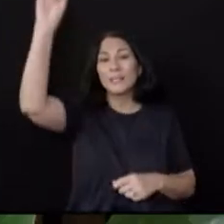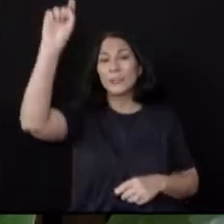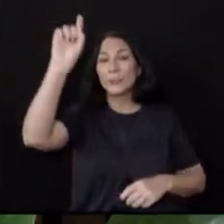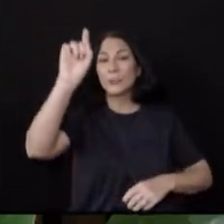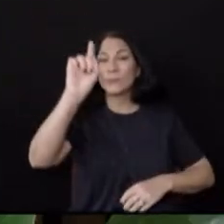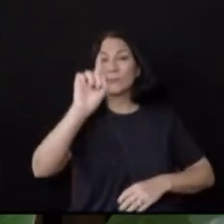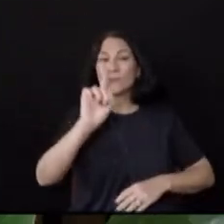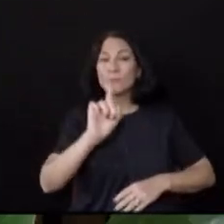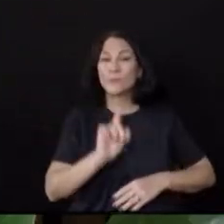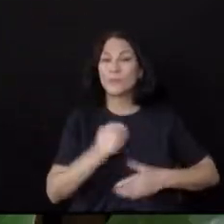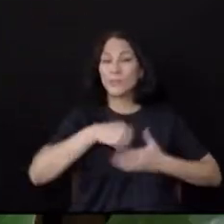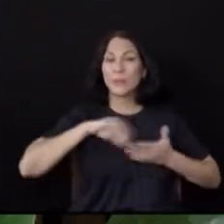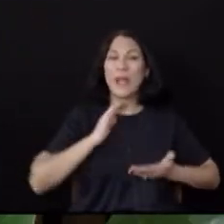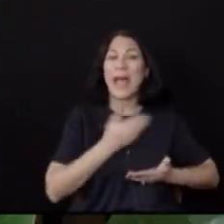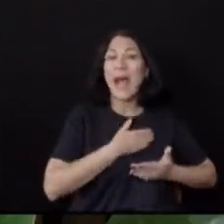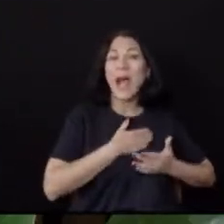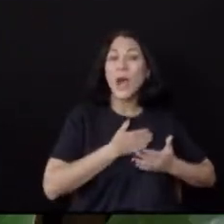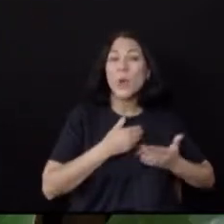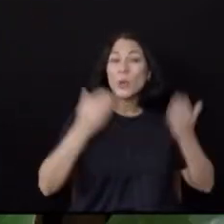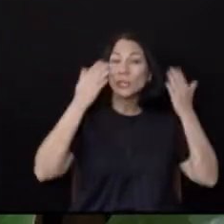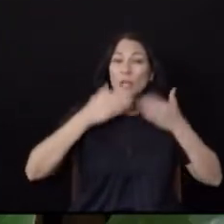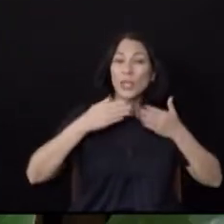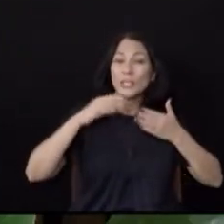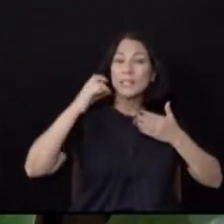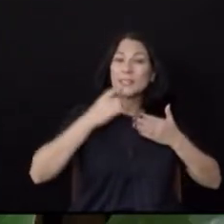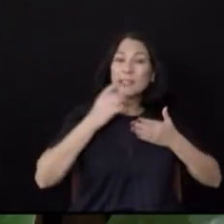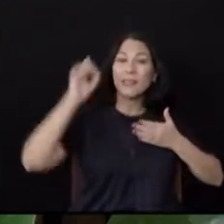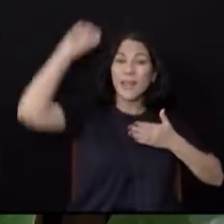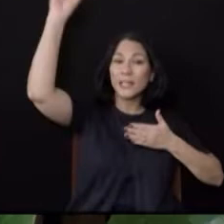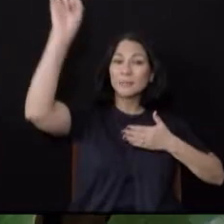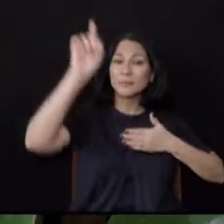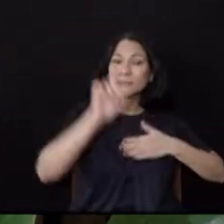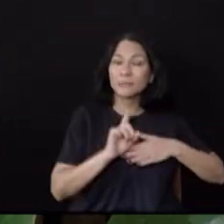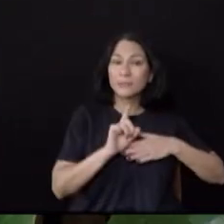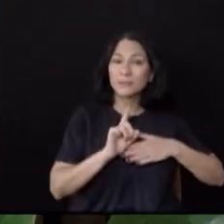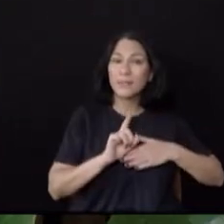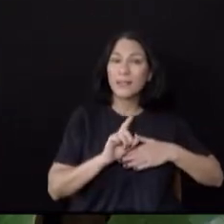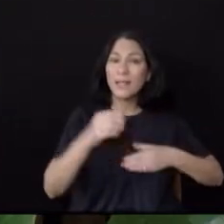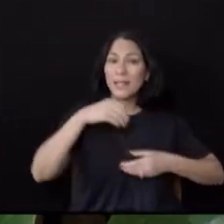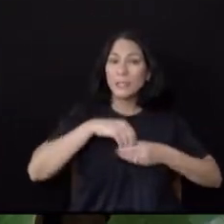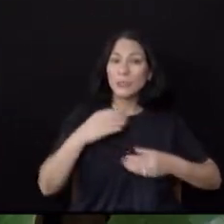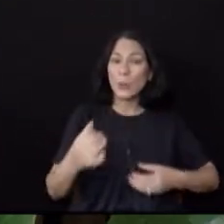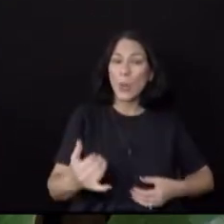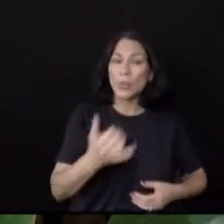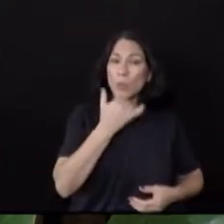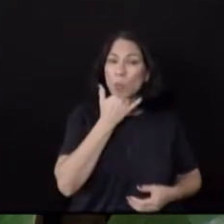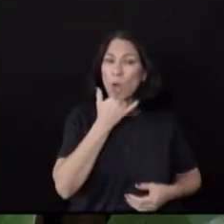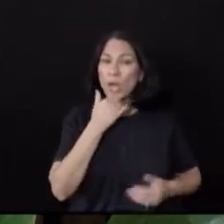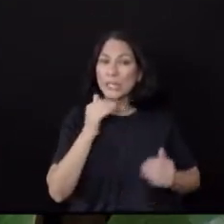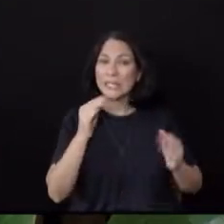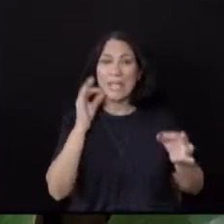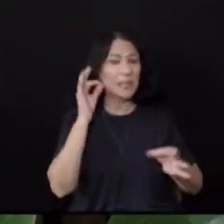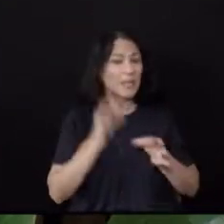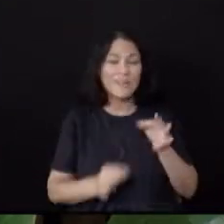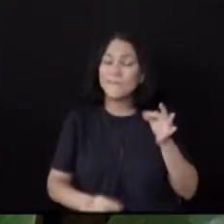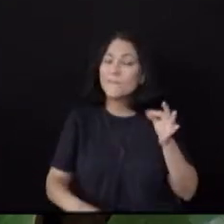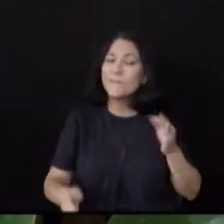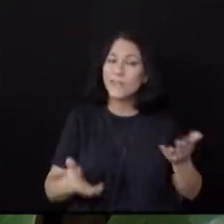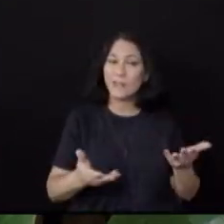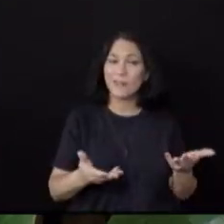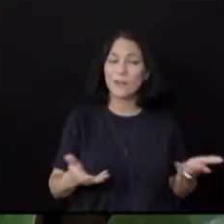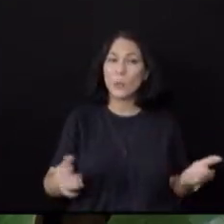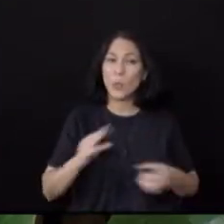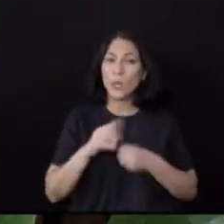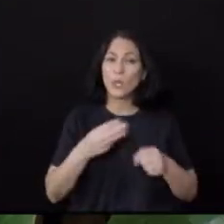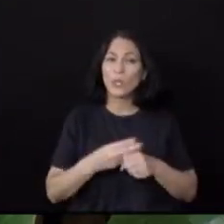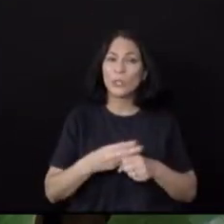into our darkness, into the wrongness of this world, the injustice, even the unfairness, and he takes it all upon